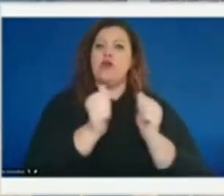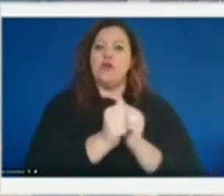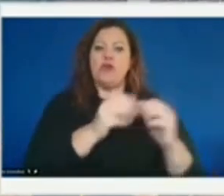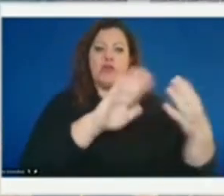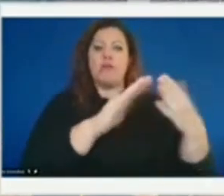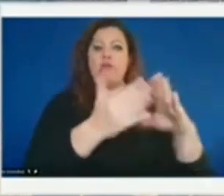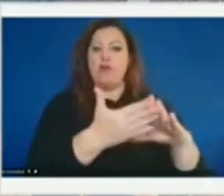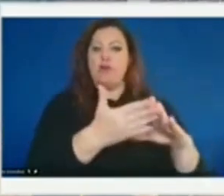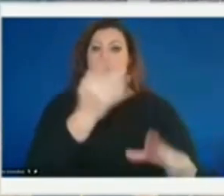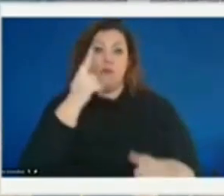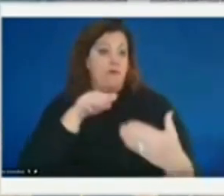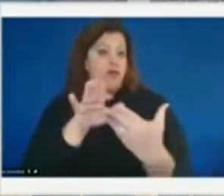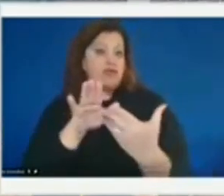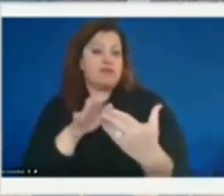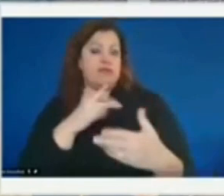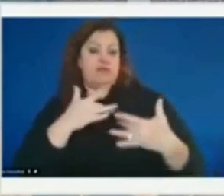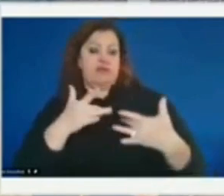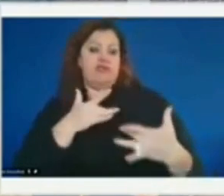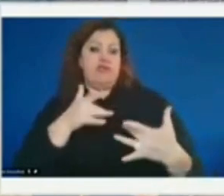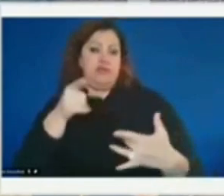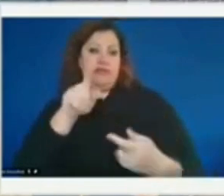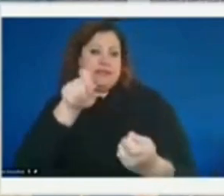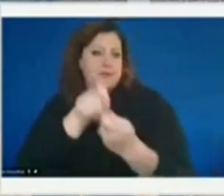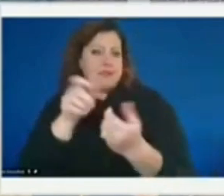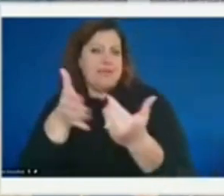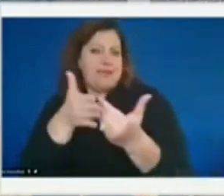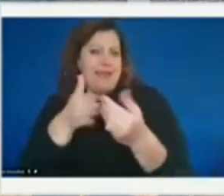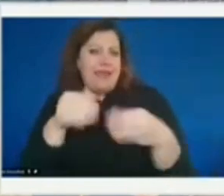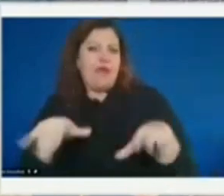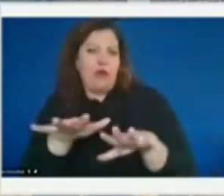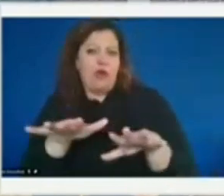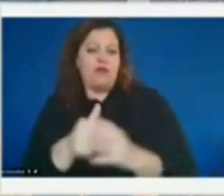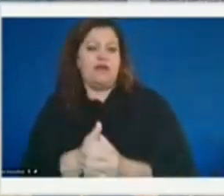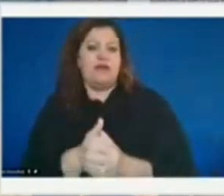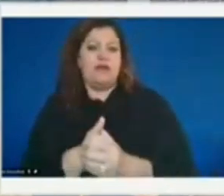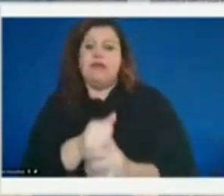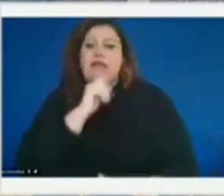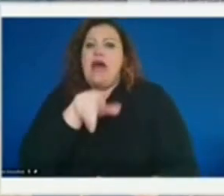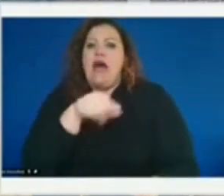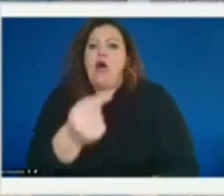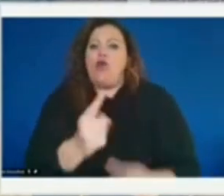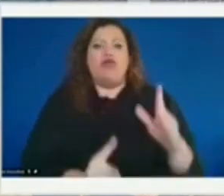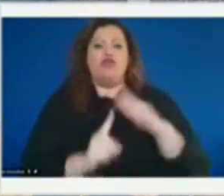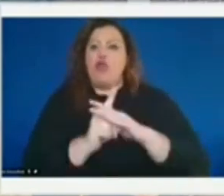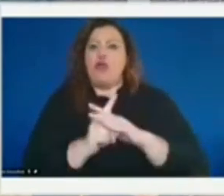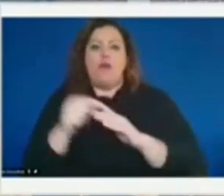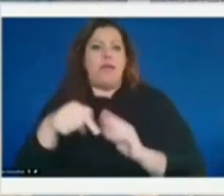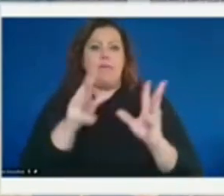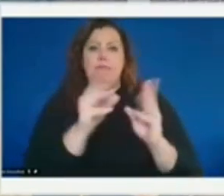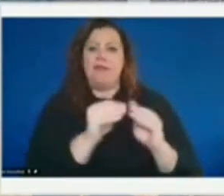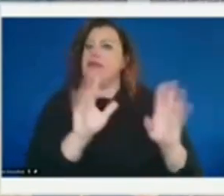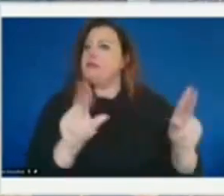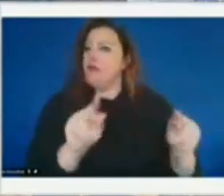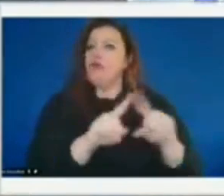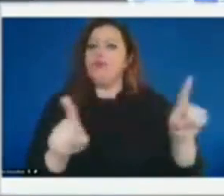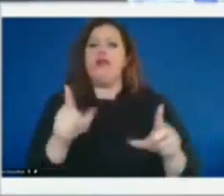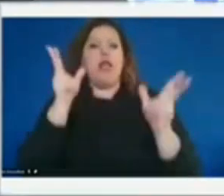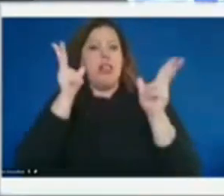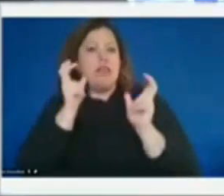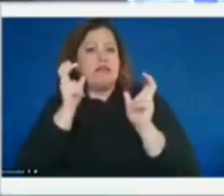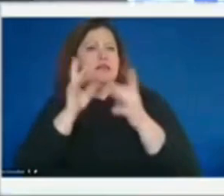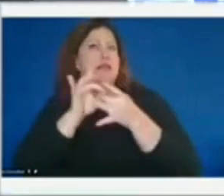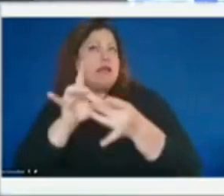address concerns in a specific neighborhood. It's not just about showing up at meetings, but listening, engaging, and aligning with